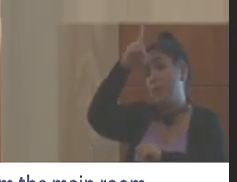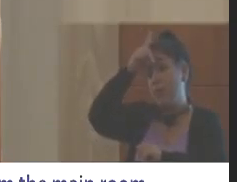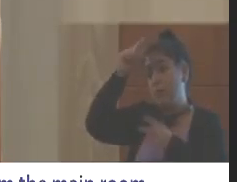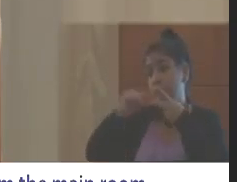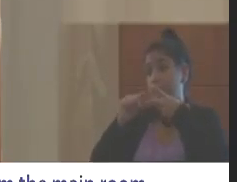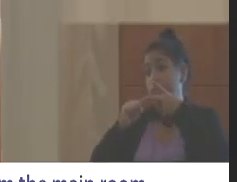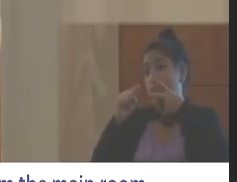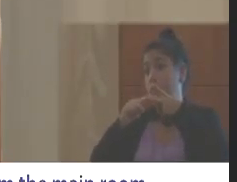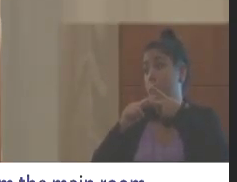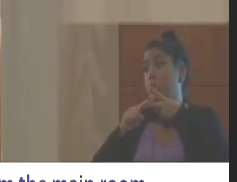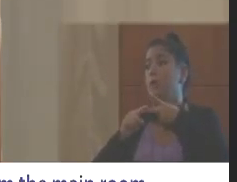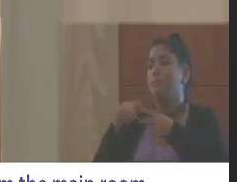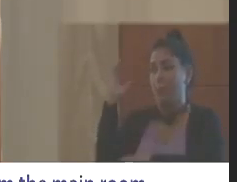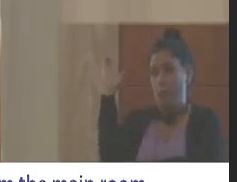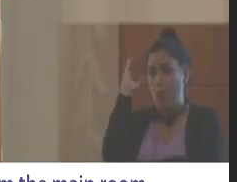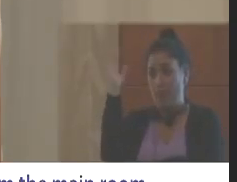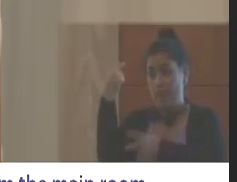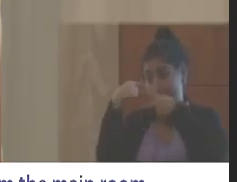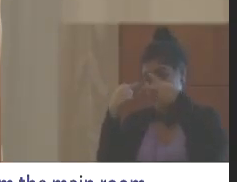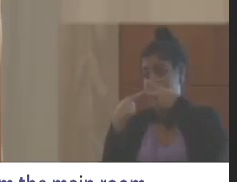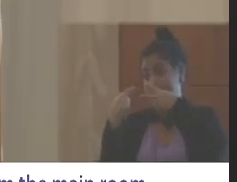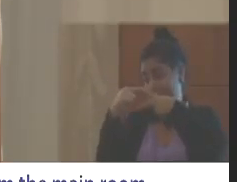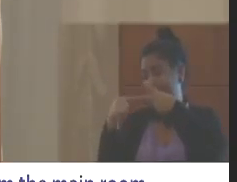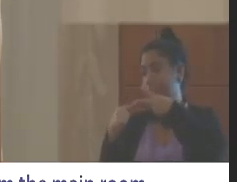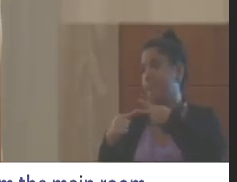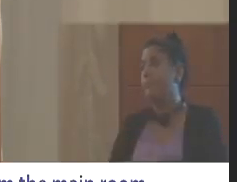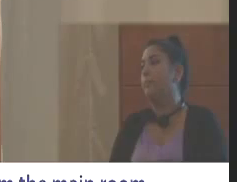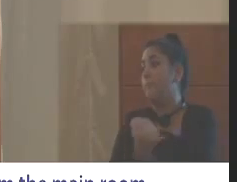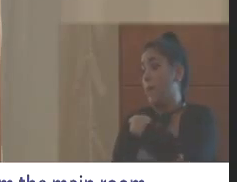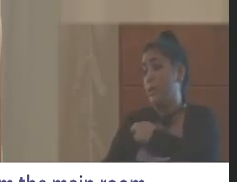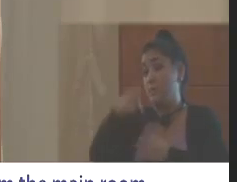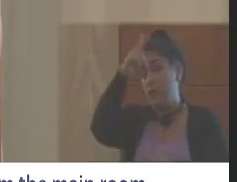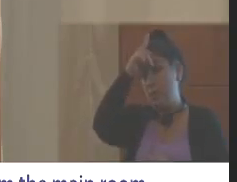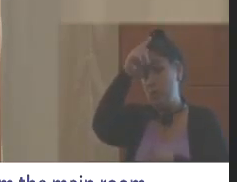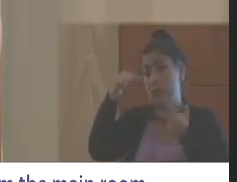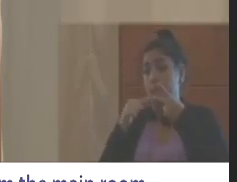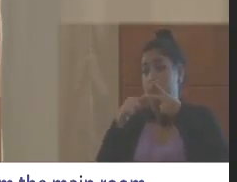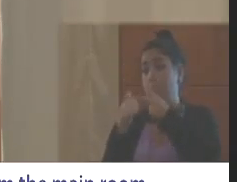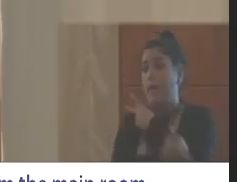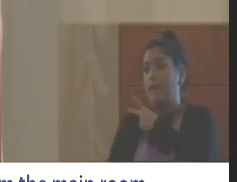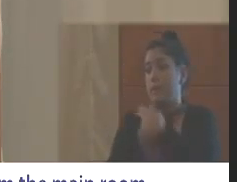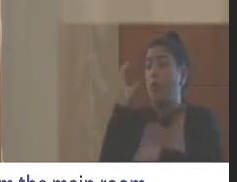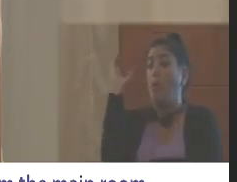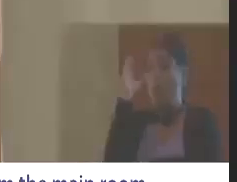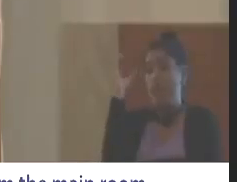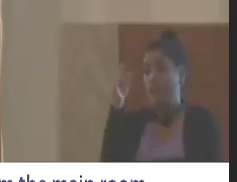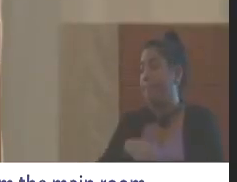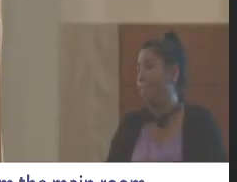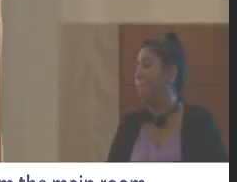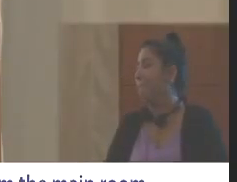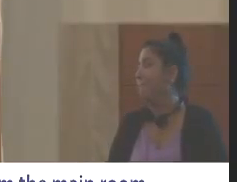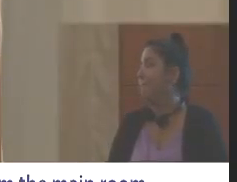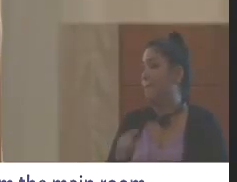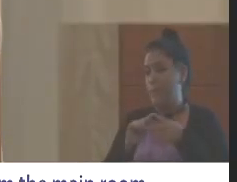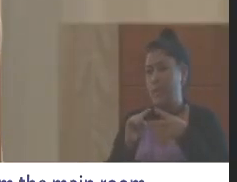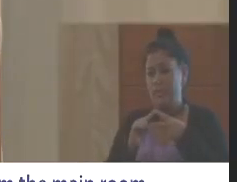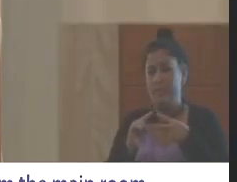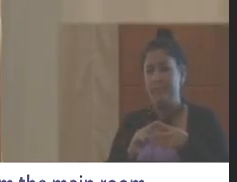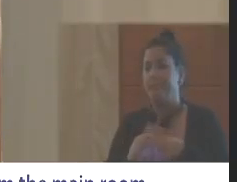see the case of Peru first, followed by the case of Colombia. It is interesting for you to keep in